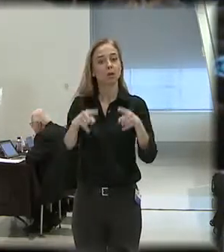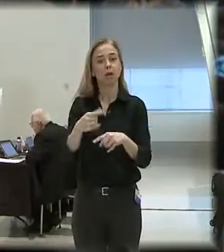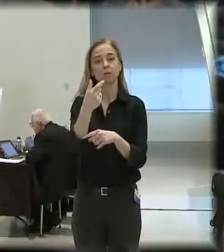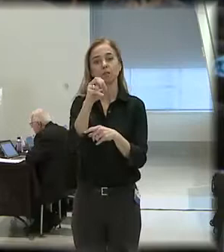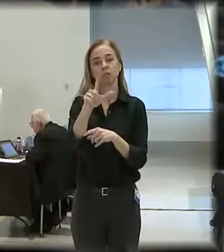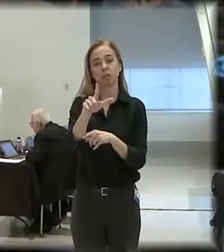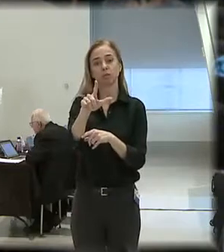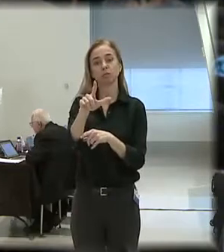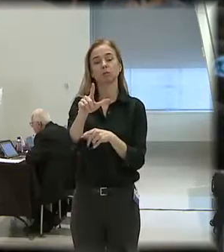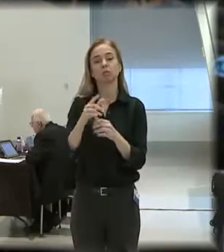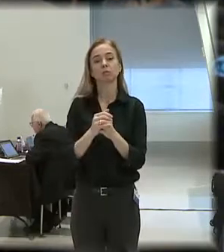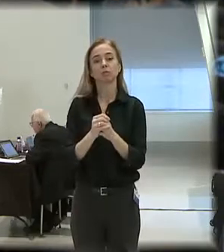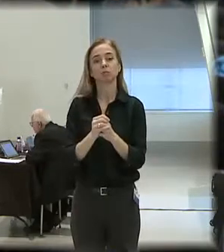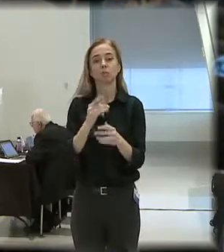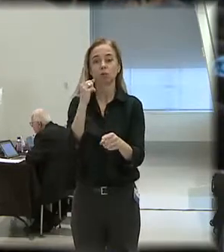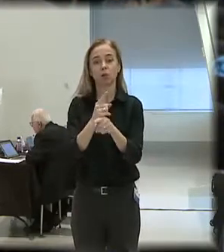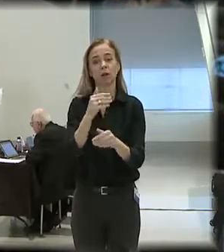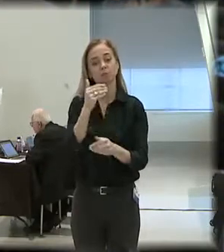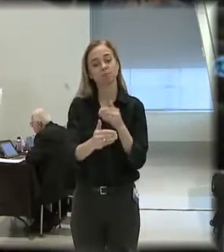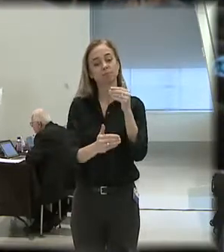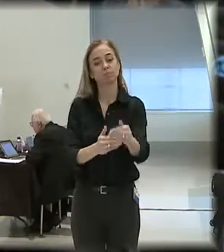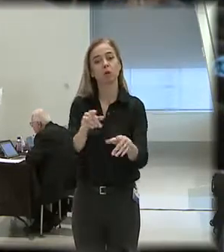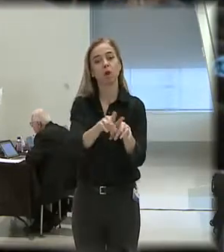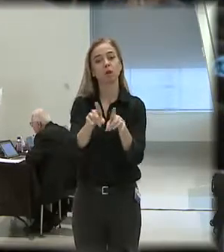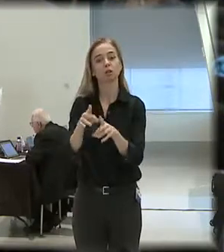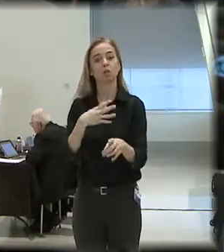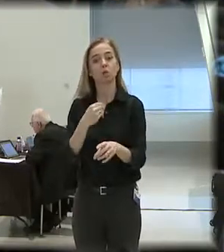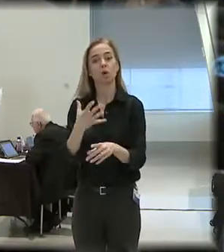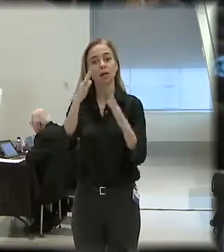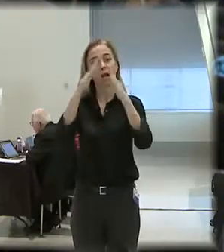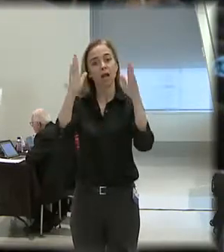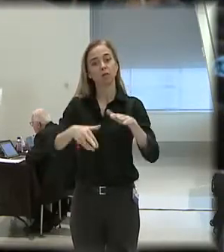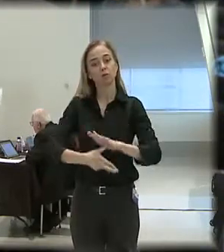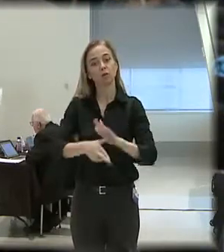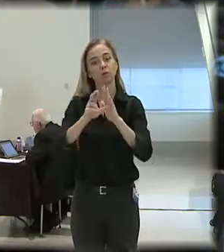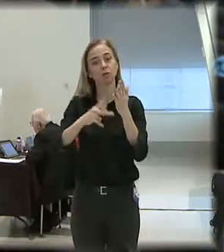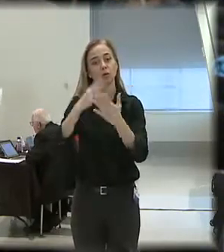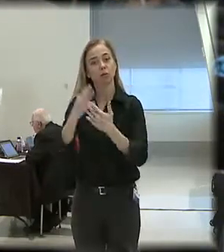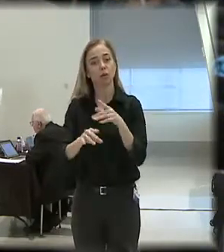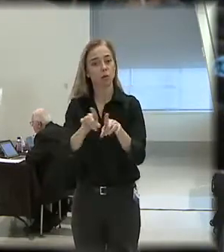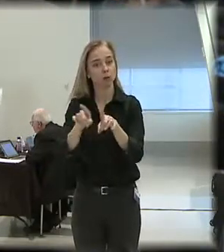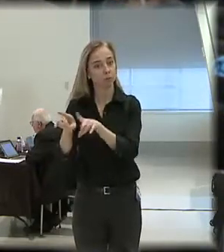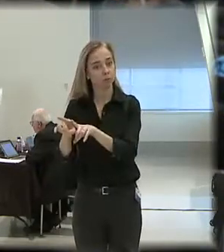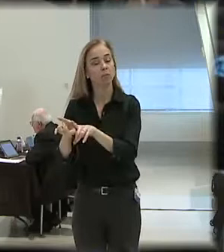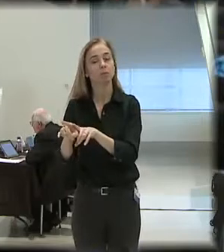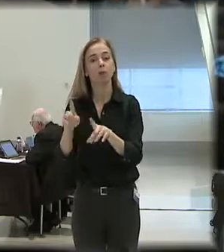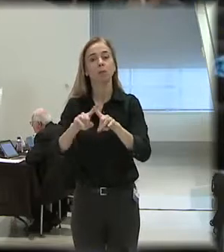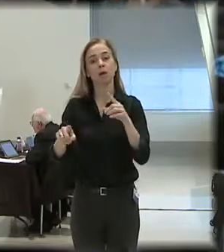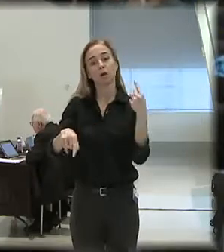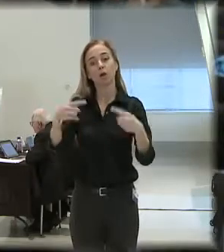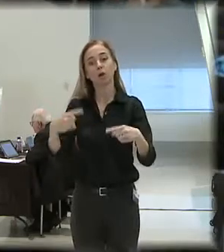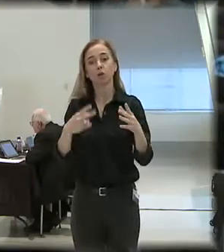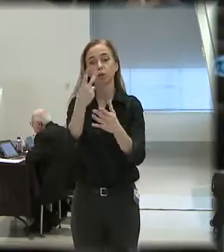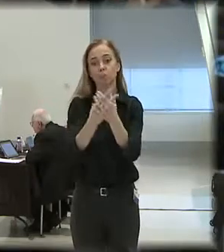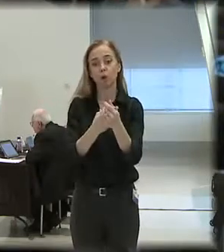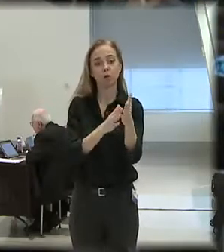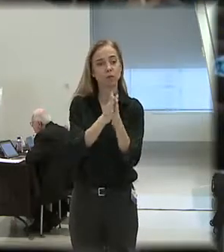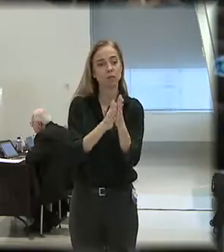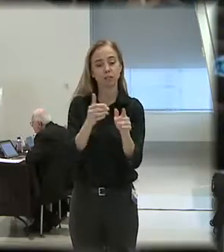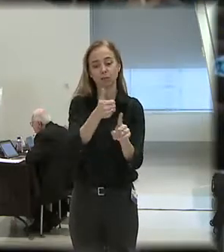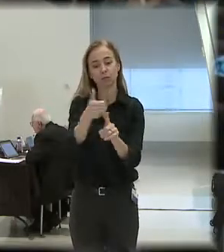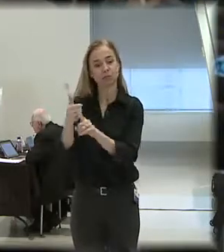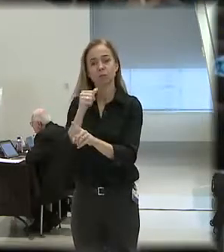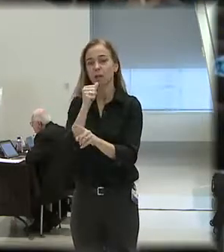was a major step in the right direction, as well as the White House's review of the program. But it is our view that both initiatives didn't go far